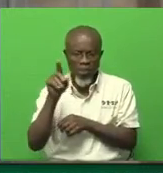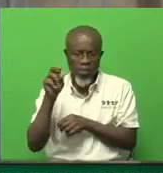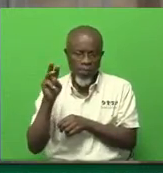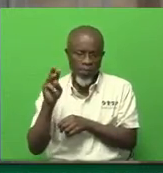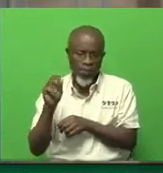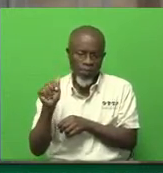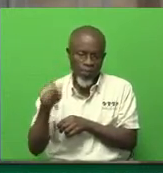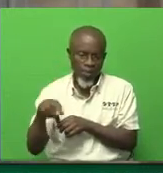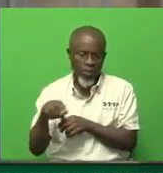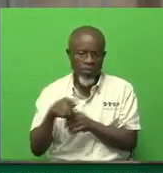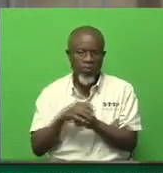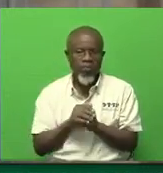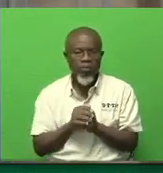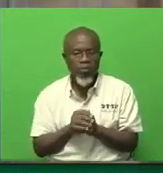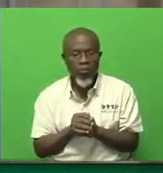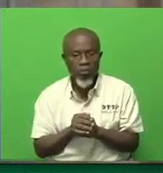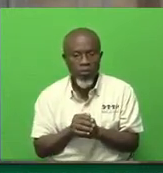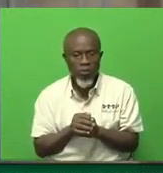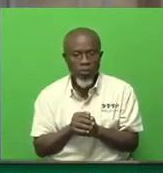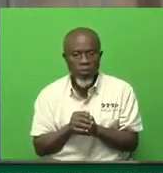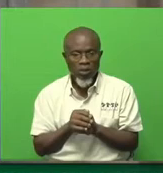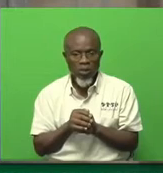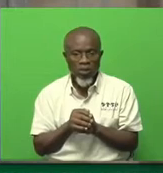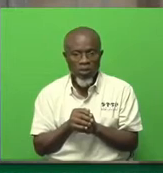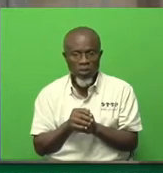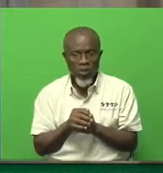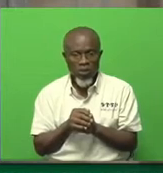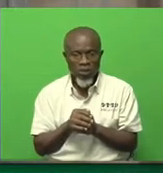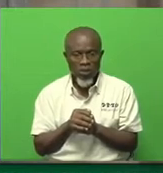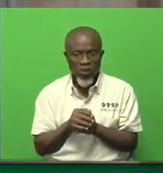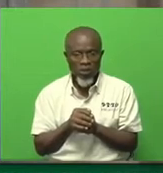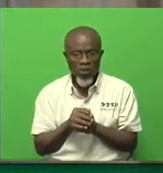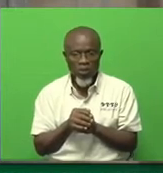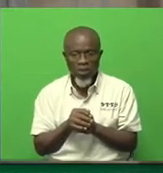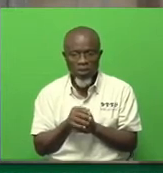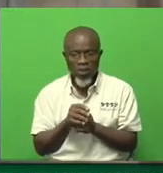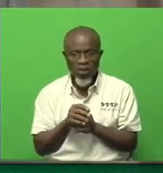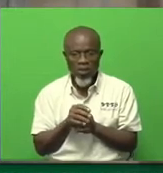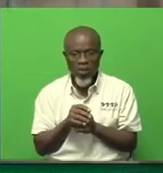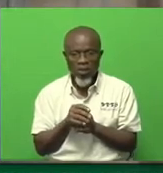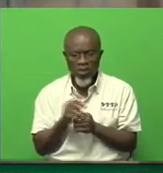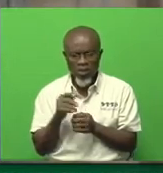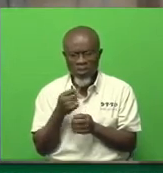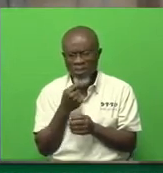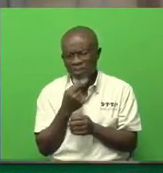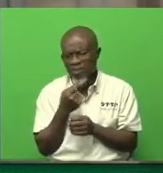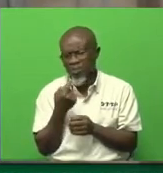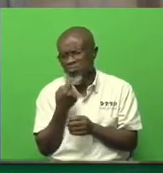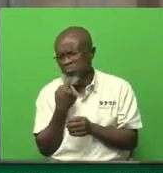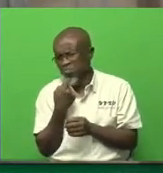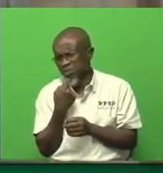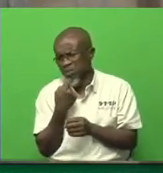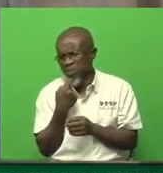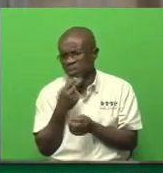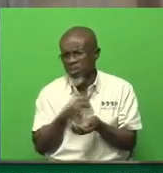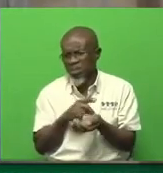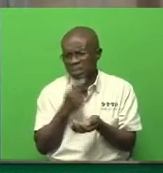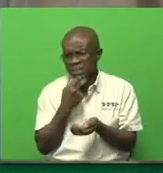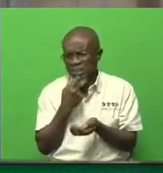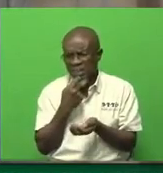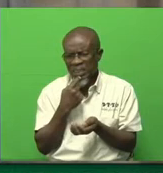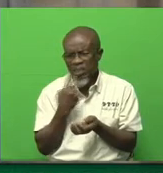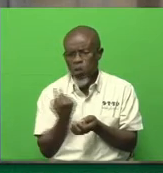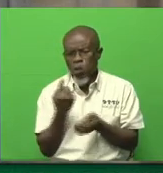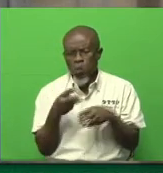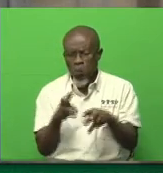comparison that the only way to get your road pave is to burn tires and what he meant to say is that the only way to get